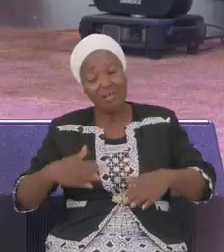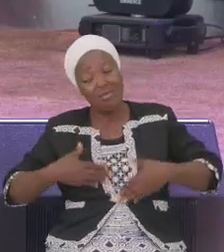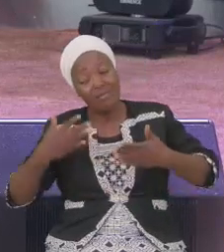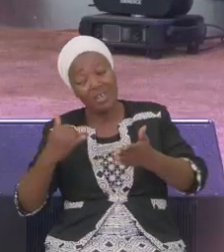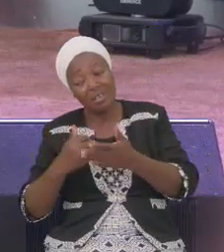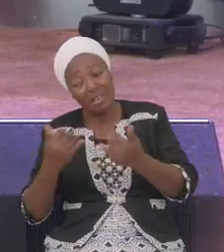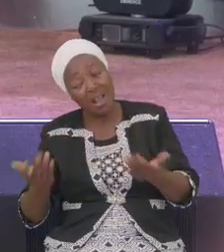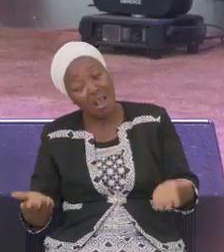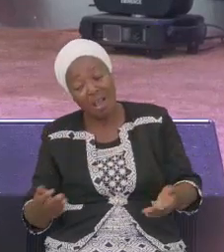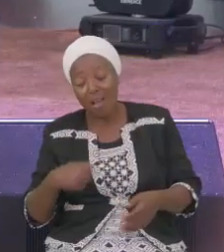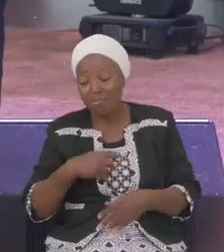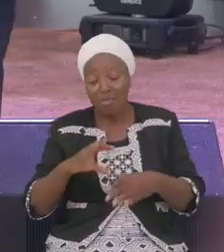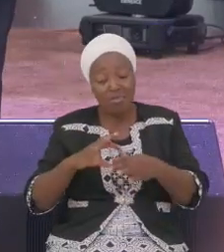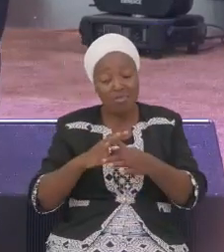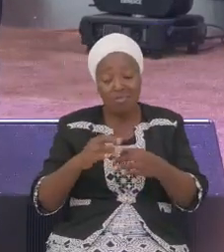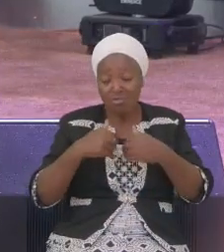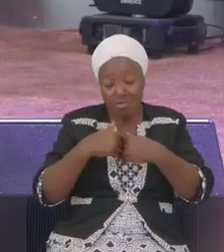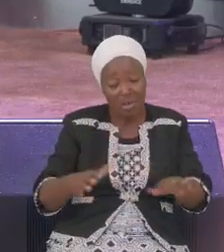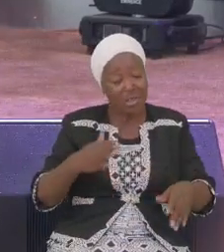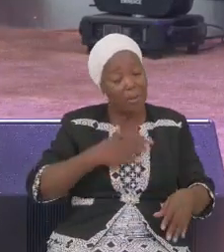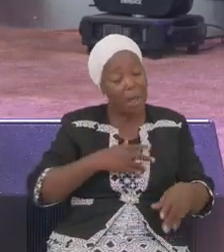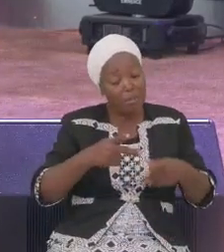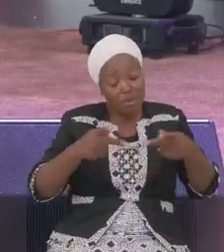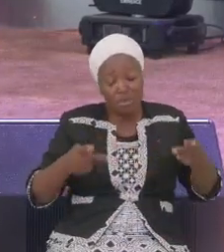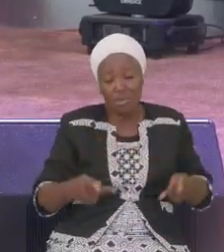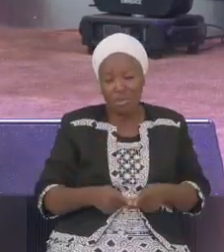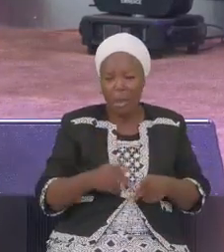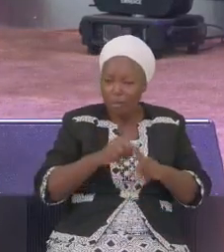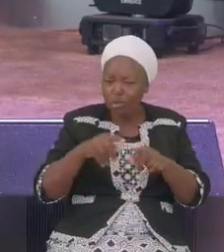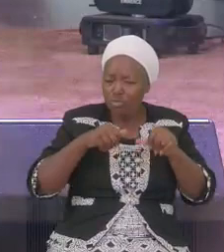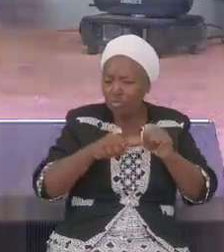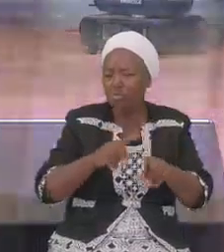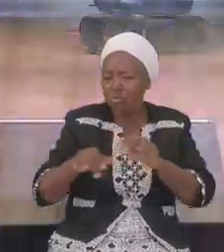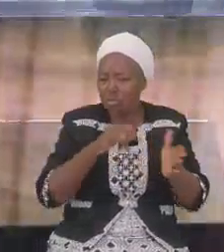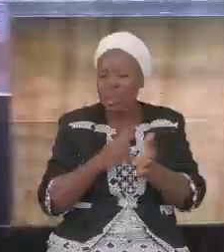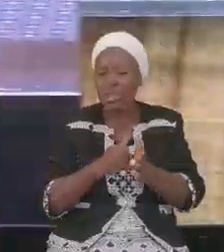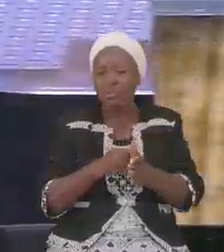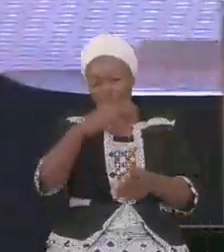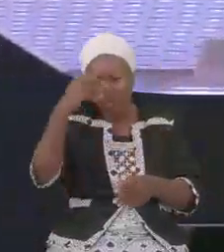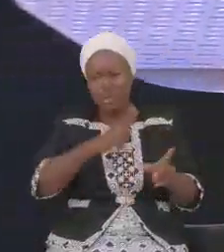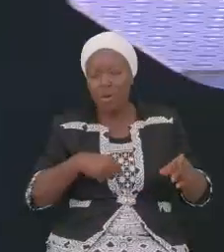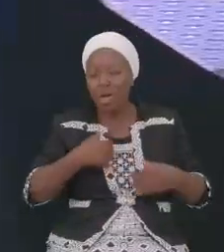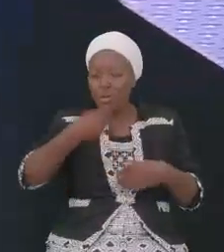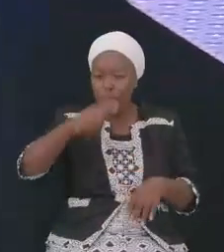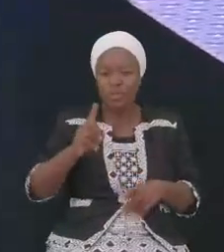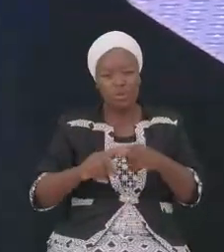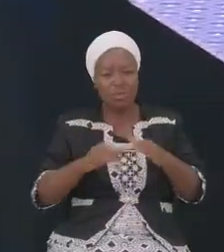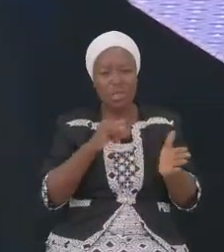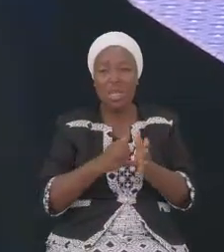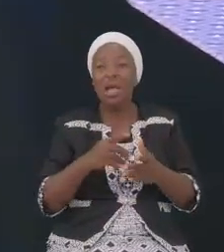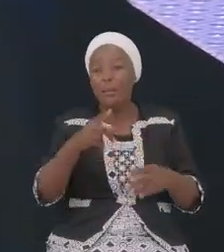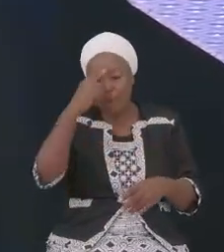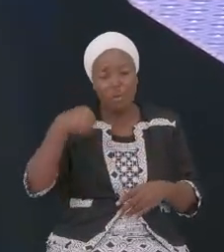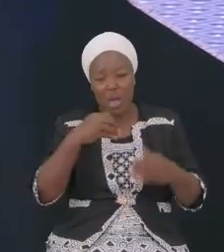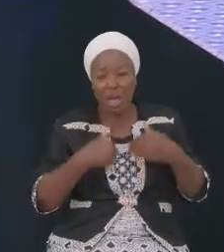you went ahead anyway, and you did what the Lord wanted us to do Because you had real salvation